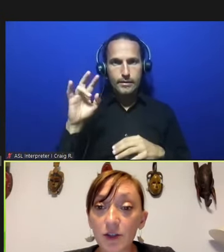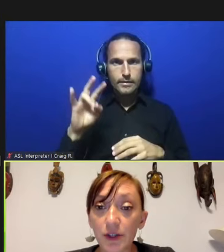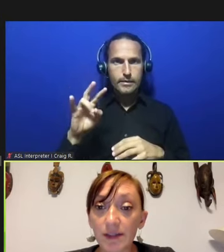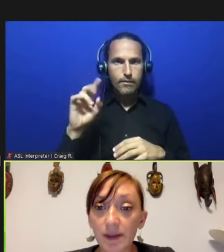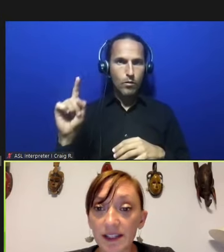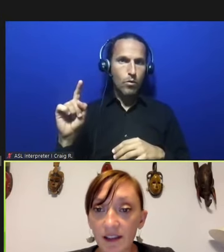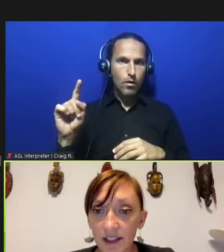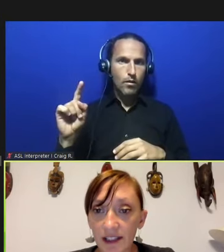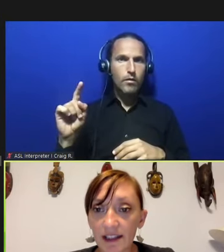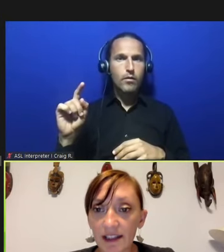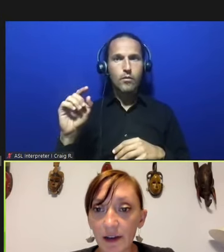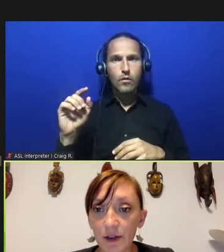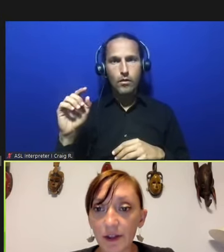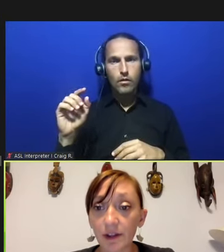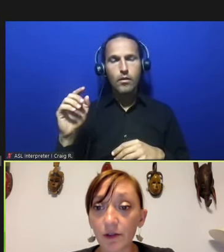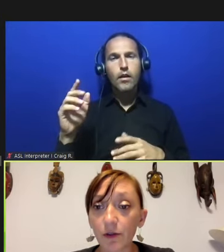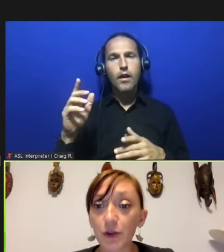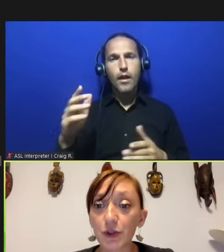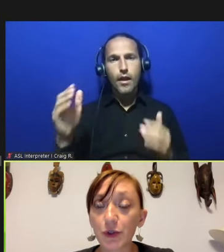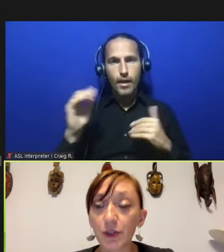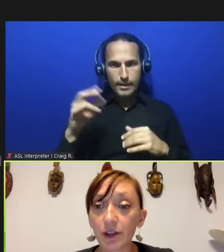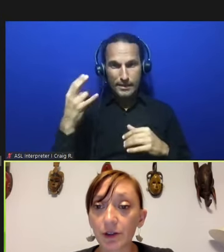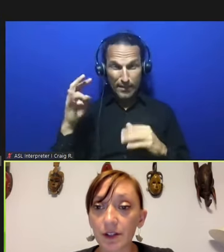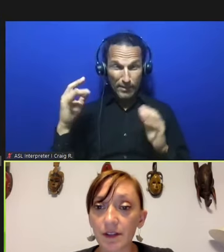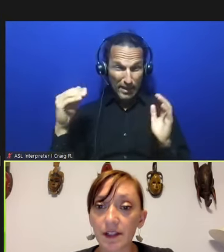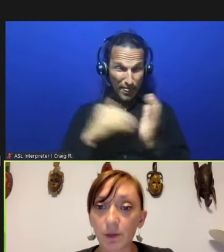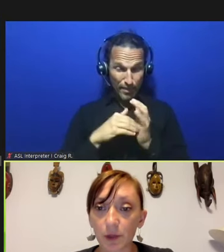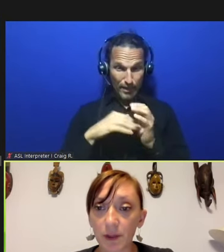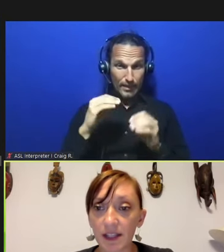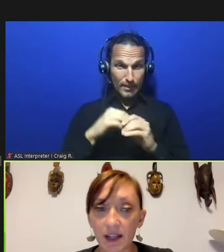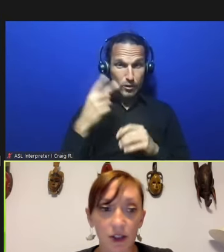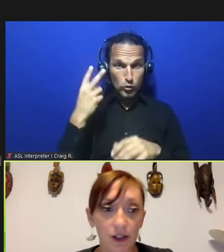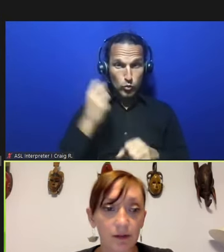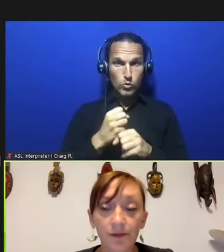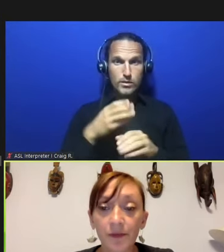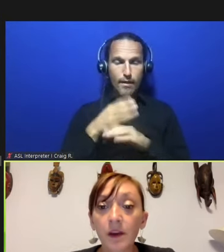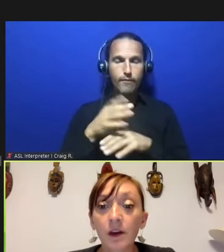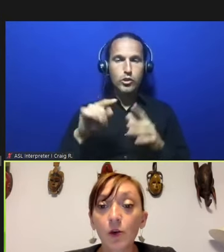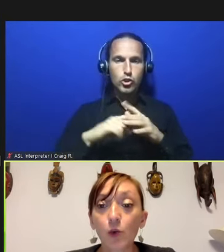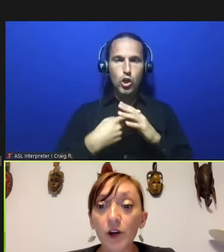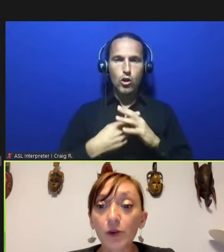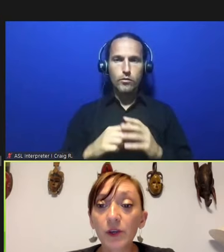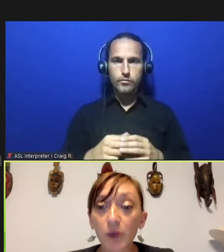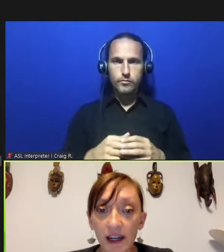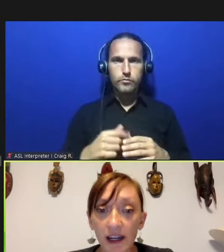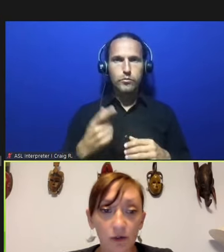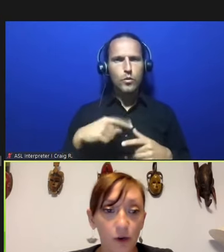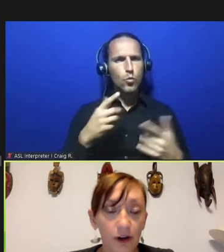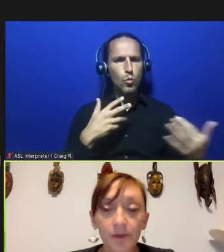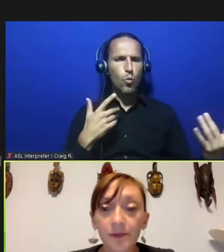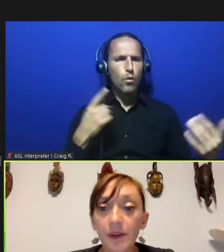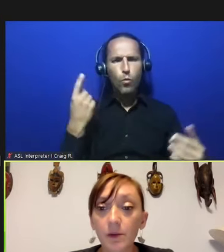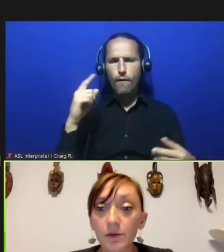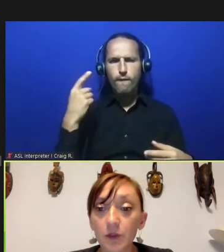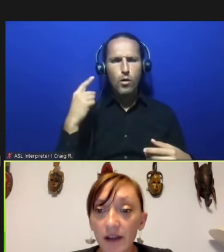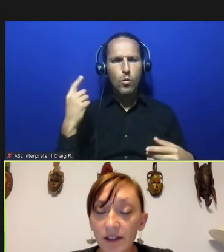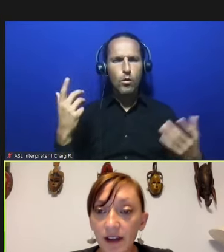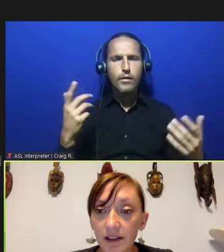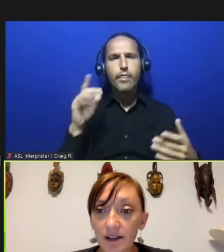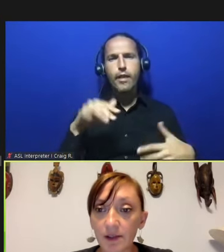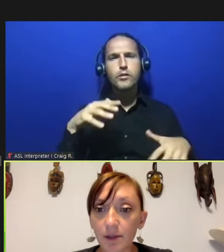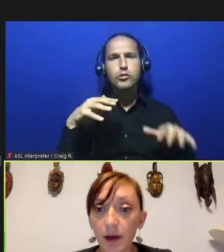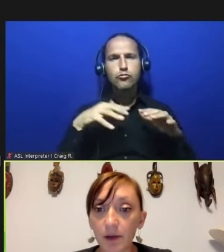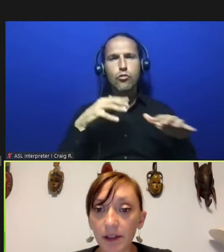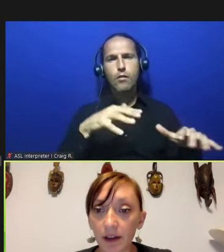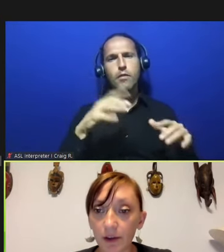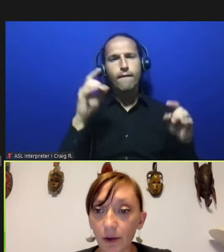traffic injuries by 17,000 in the first 2 years of its implementation. What are we waiting for? Traffic